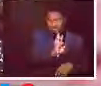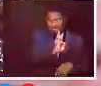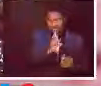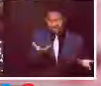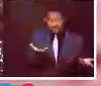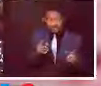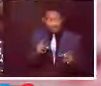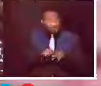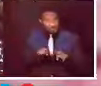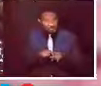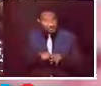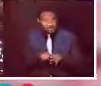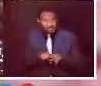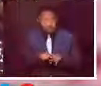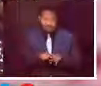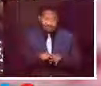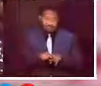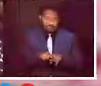The